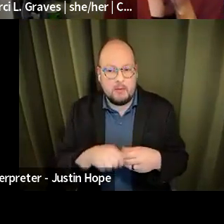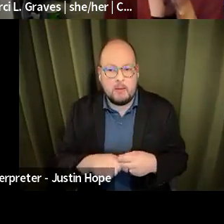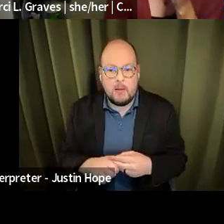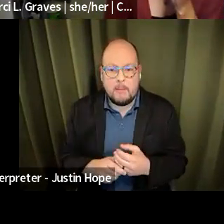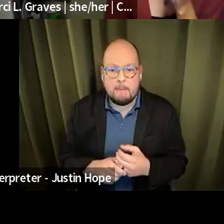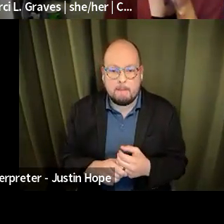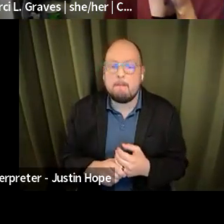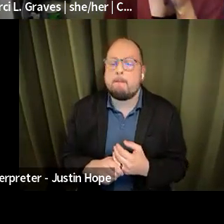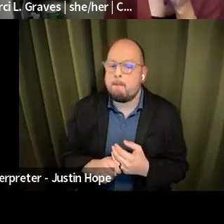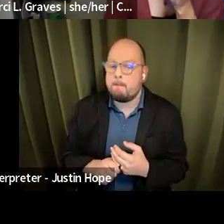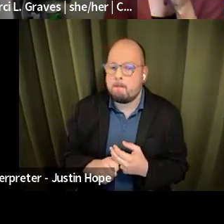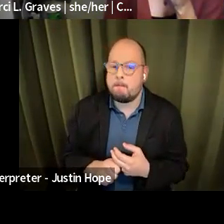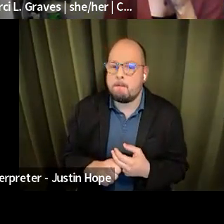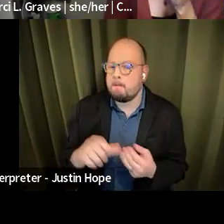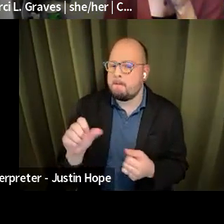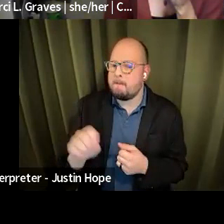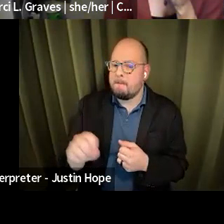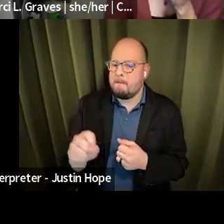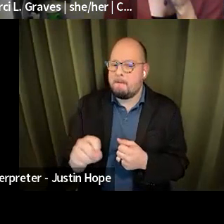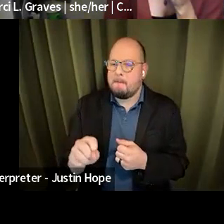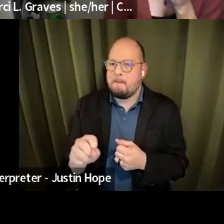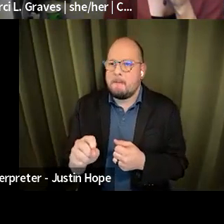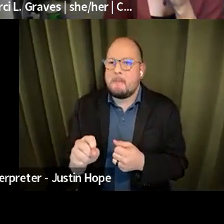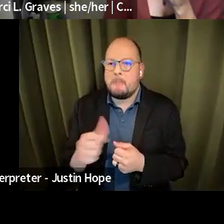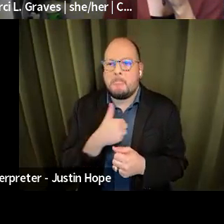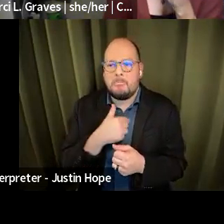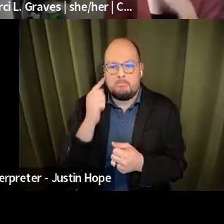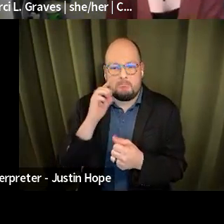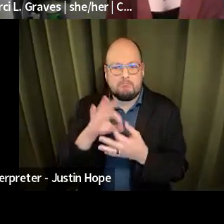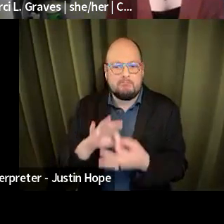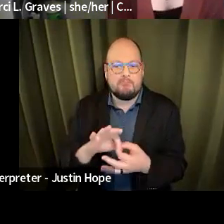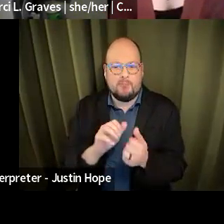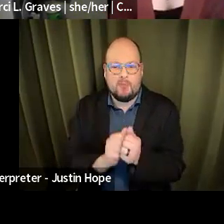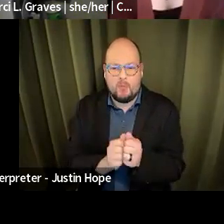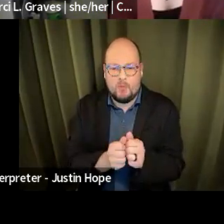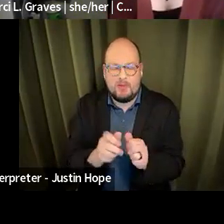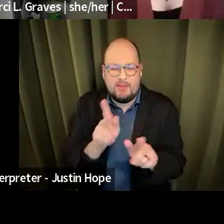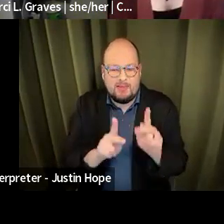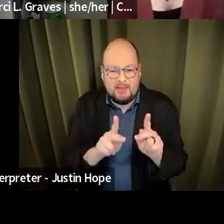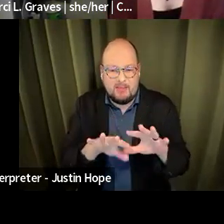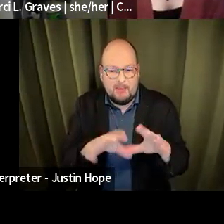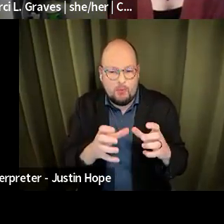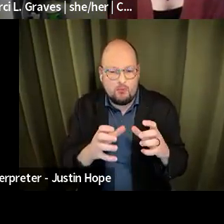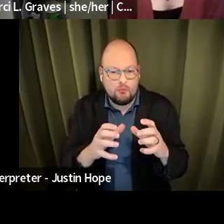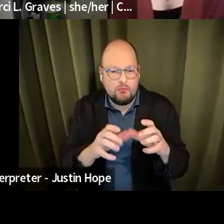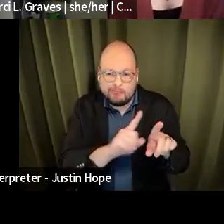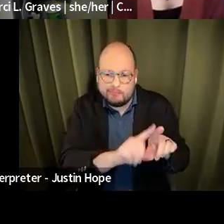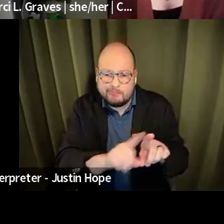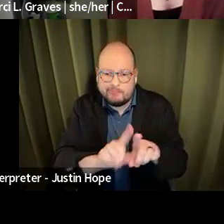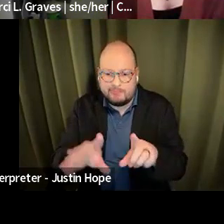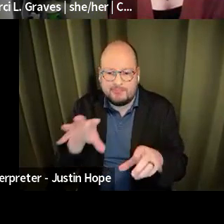Certainly, I think that that also speaks to the different demographics in our healthcare system.